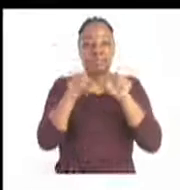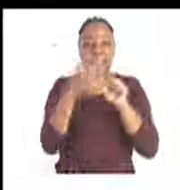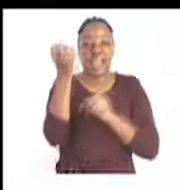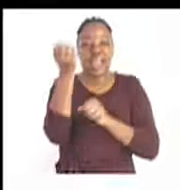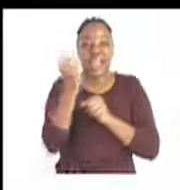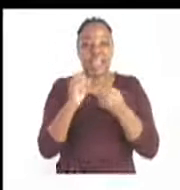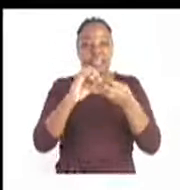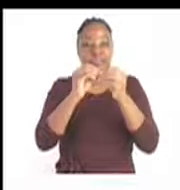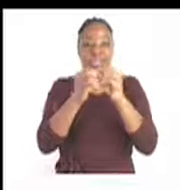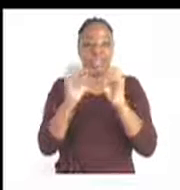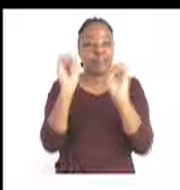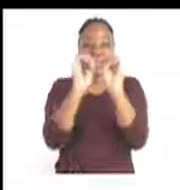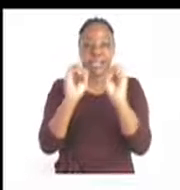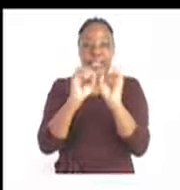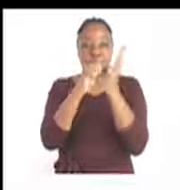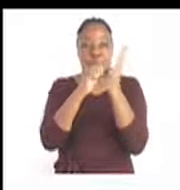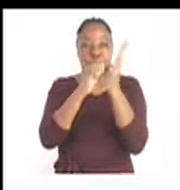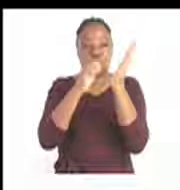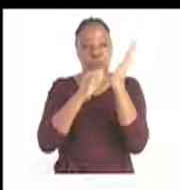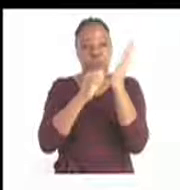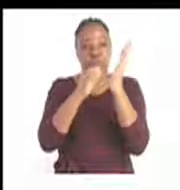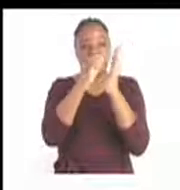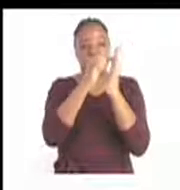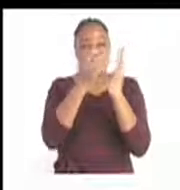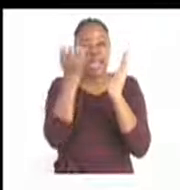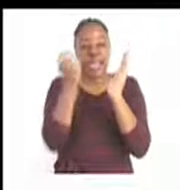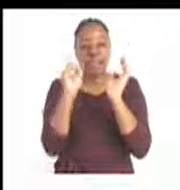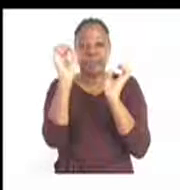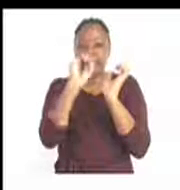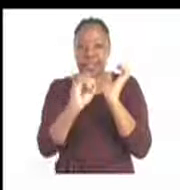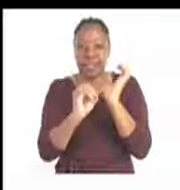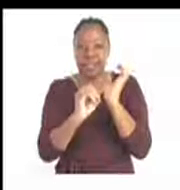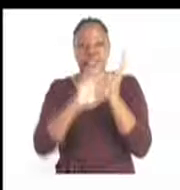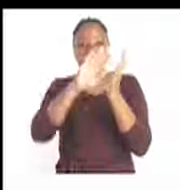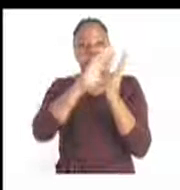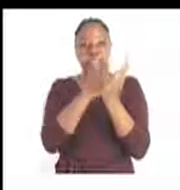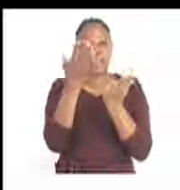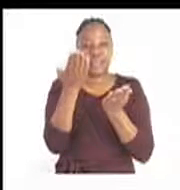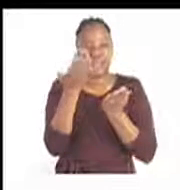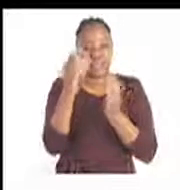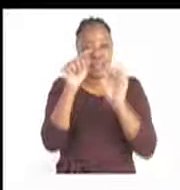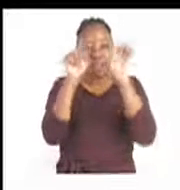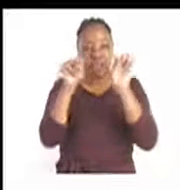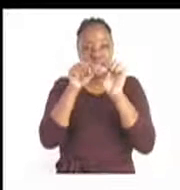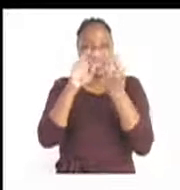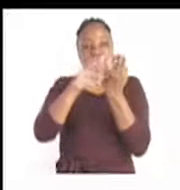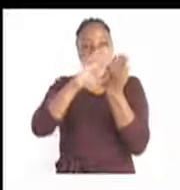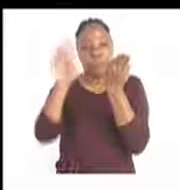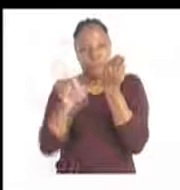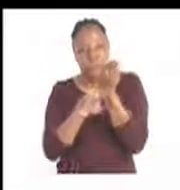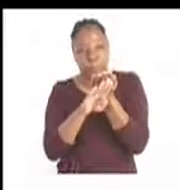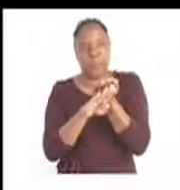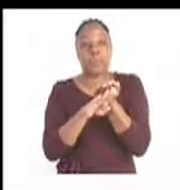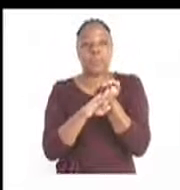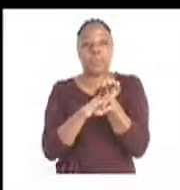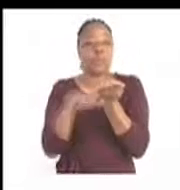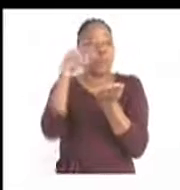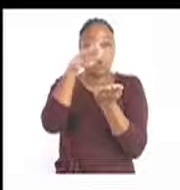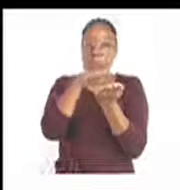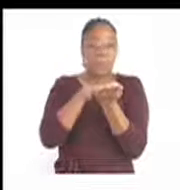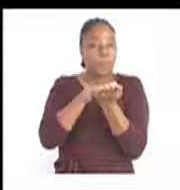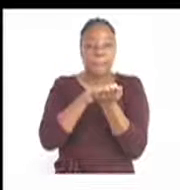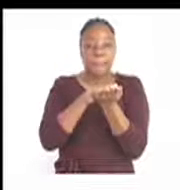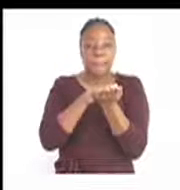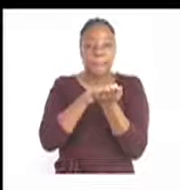have to put the number back or the card back at the bottom of the pile, not at the top, at